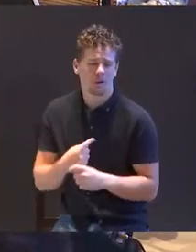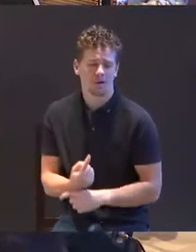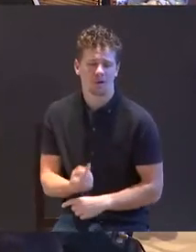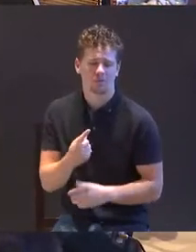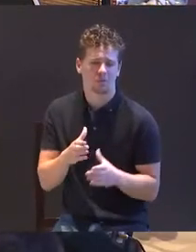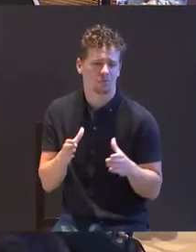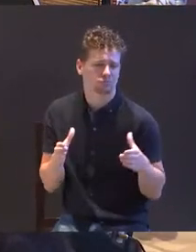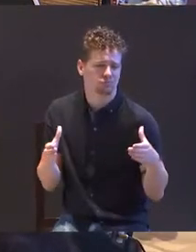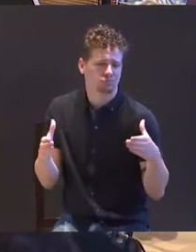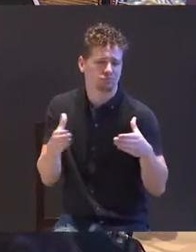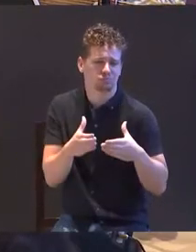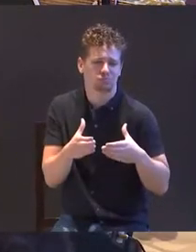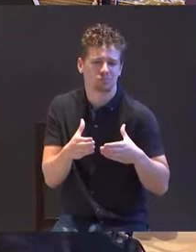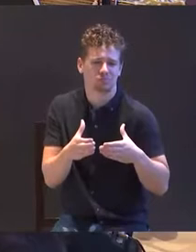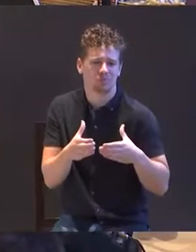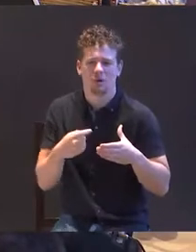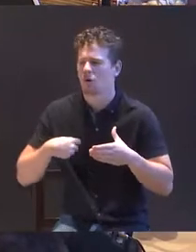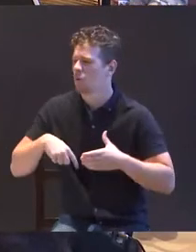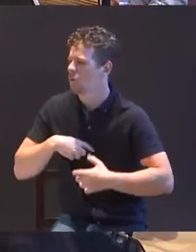we are one.